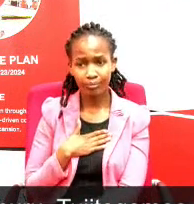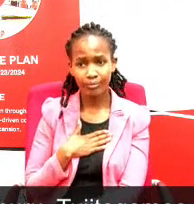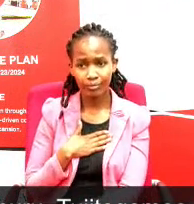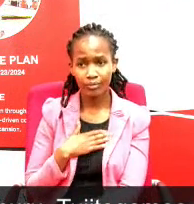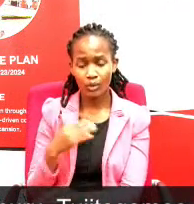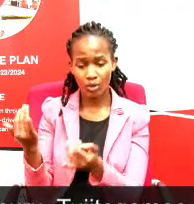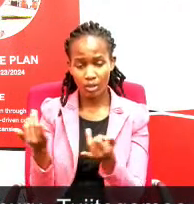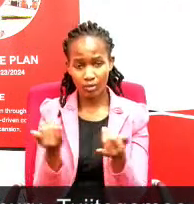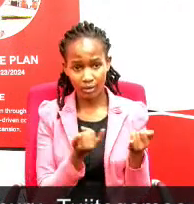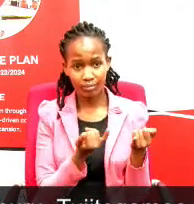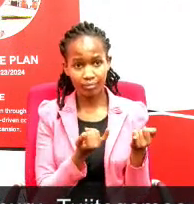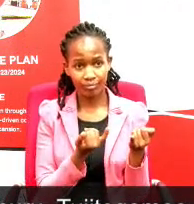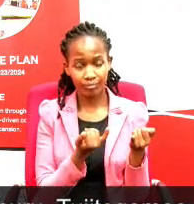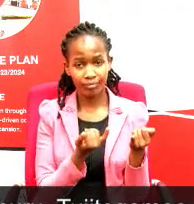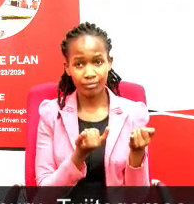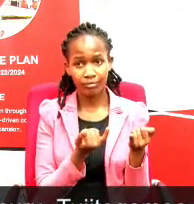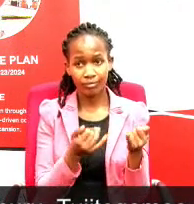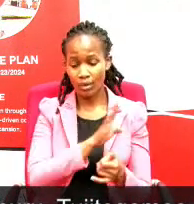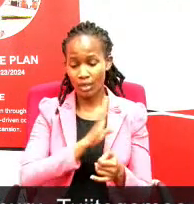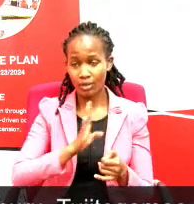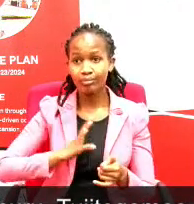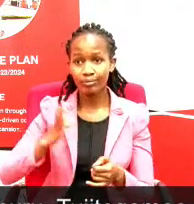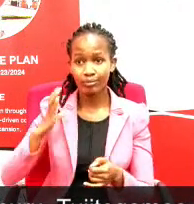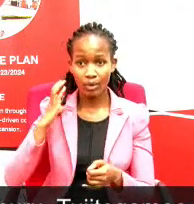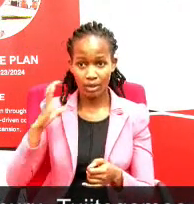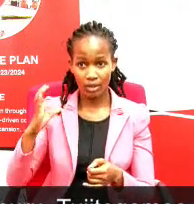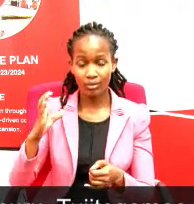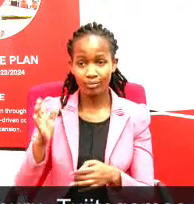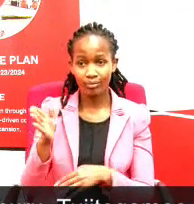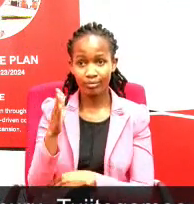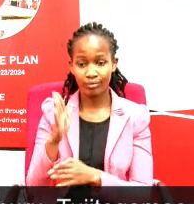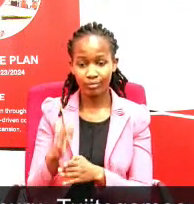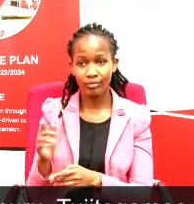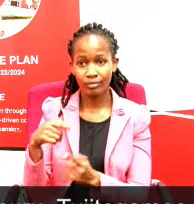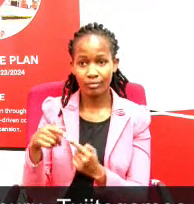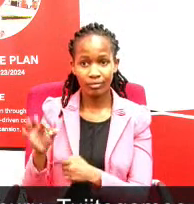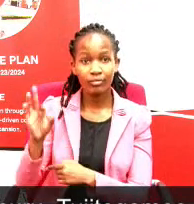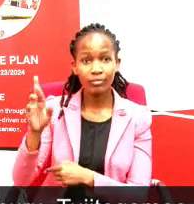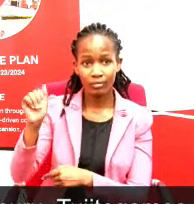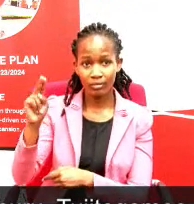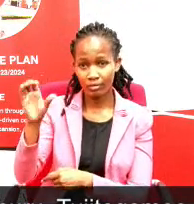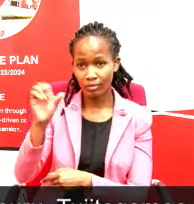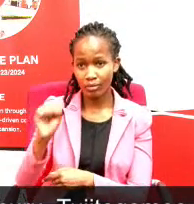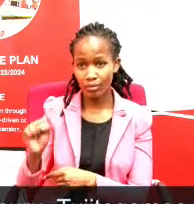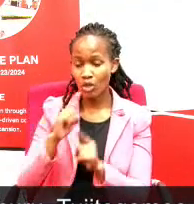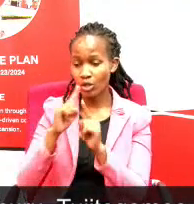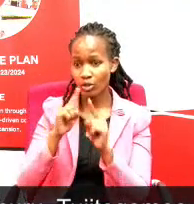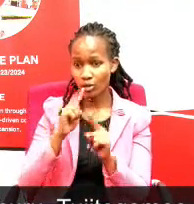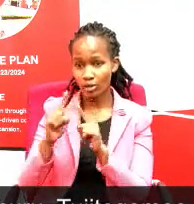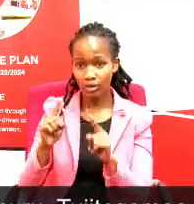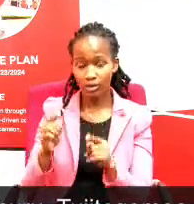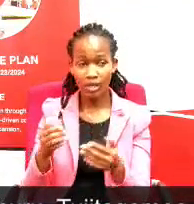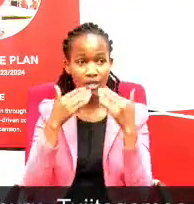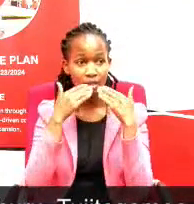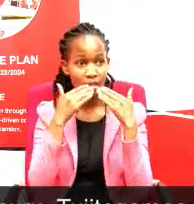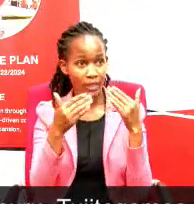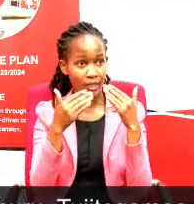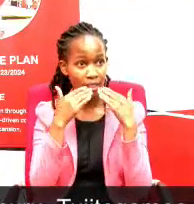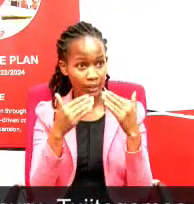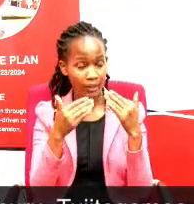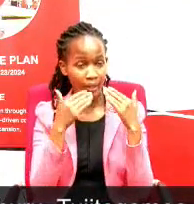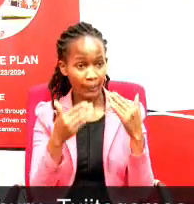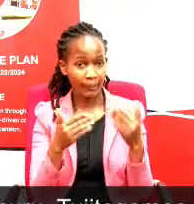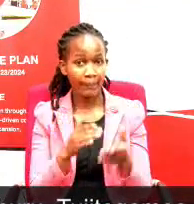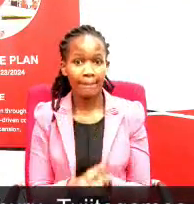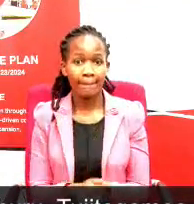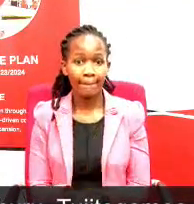to now invite the board chairman, Ambassador Dr. Francis Mudaura, to make his remarks. Thank you.